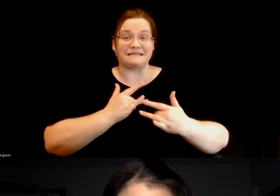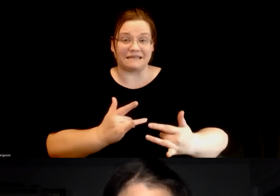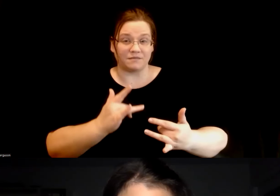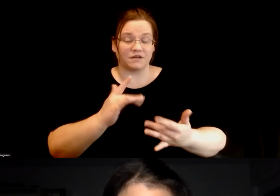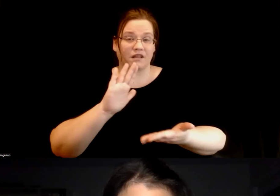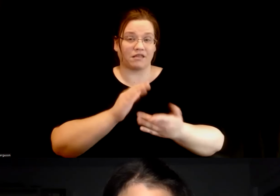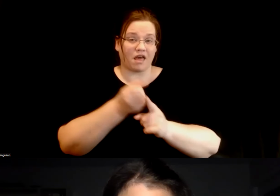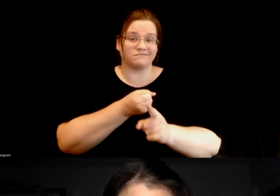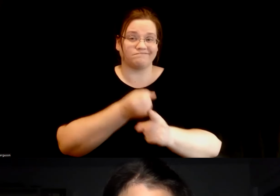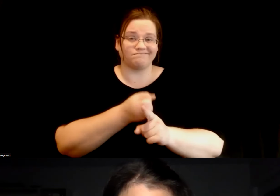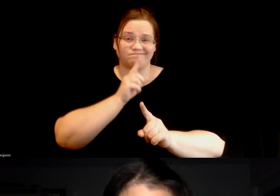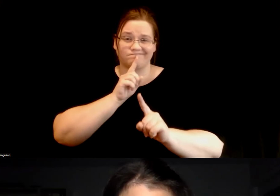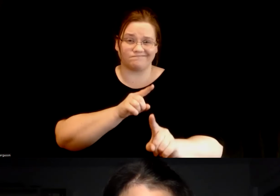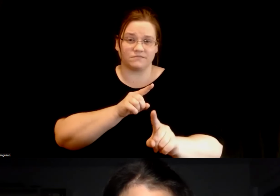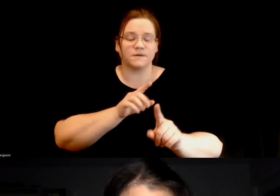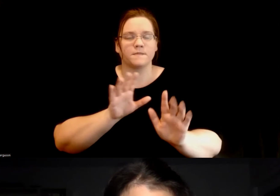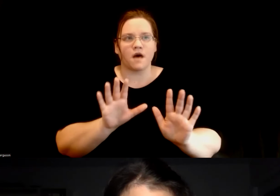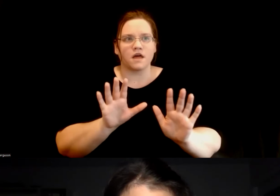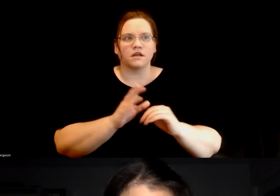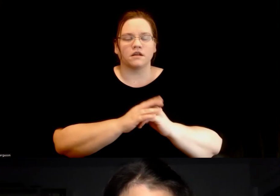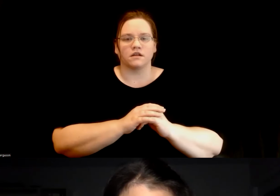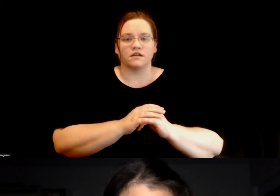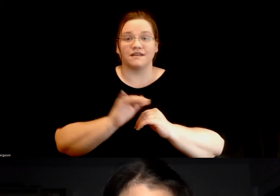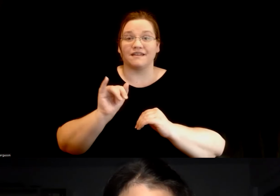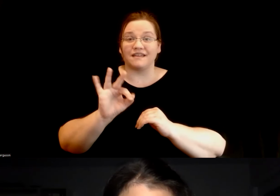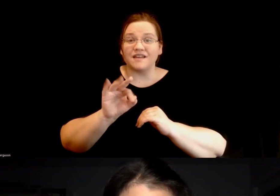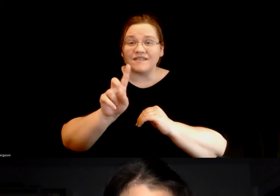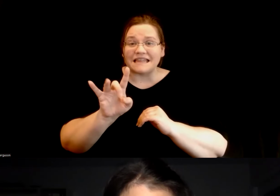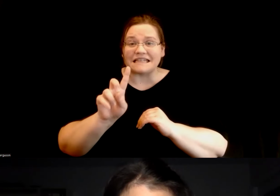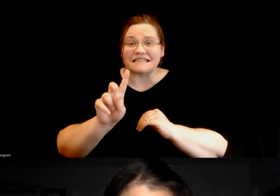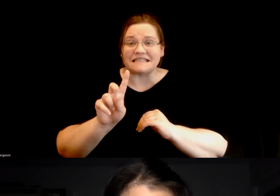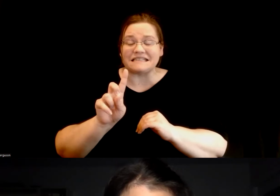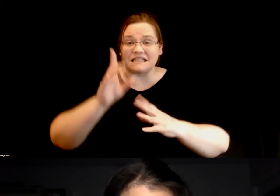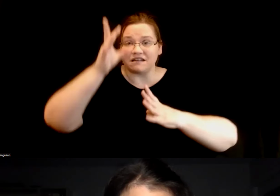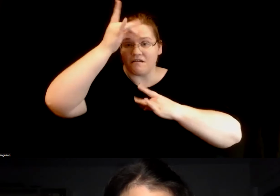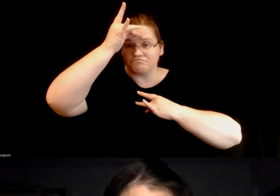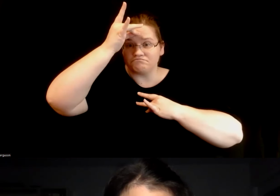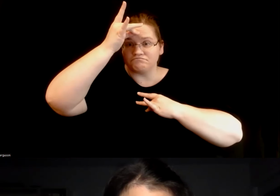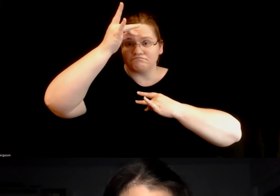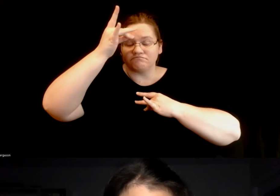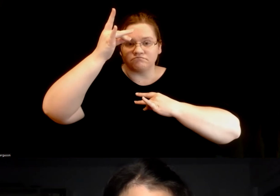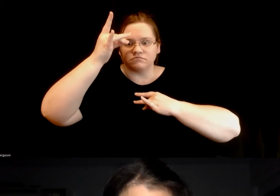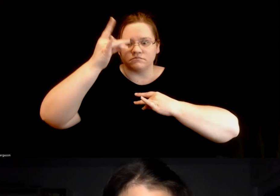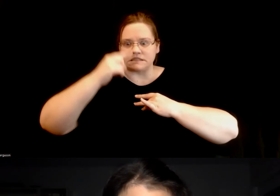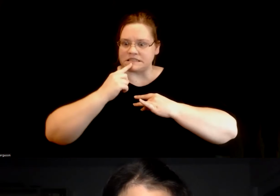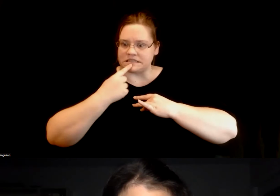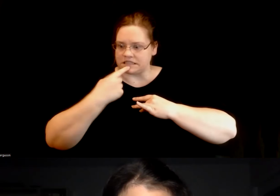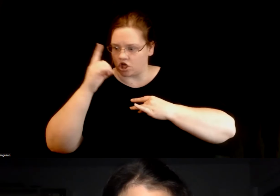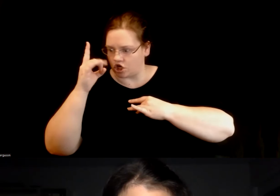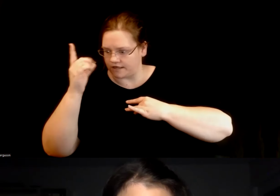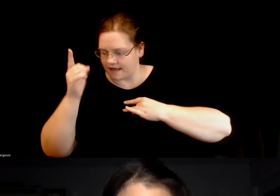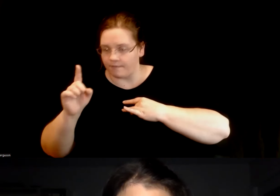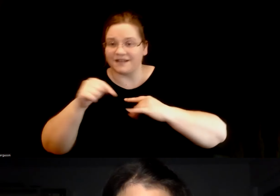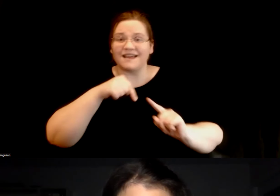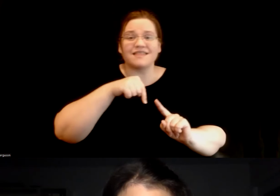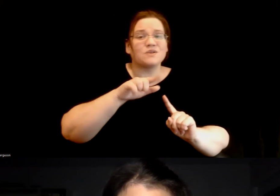But if your child did have a complication from COVID, that can be very serious. And this is a low risk vaccine